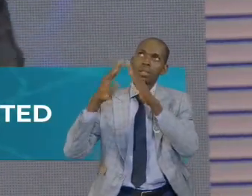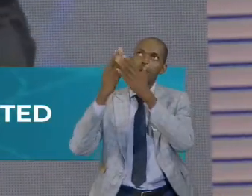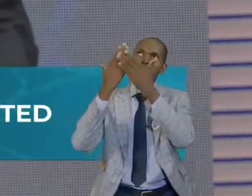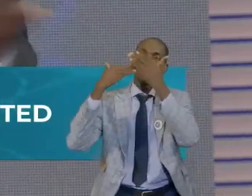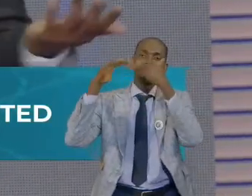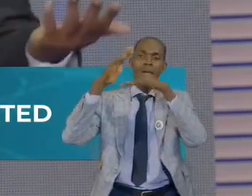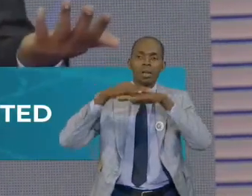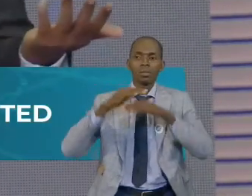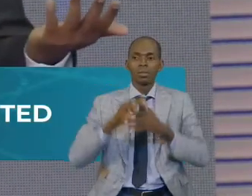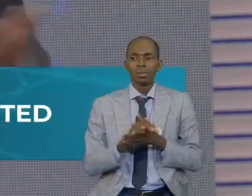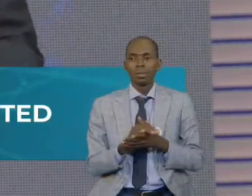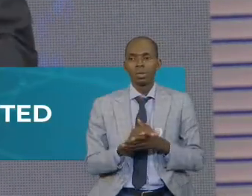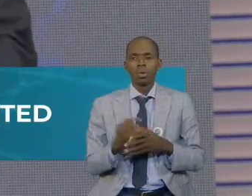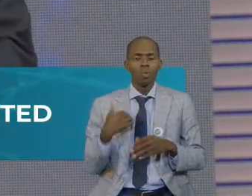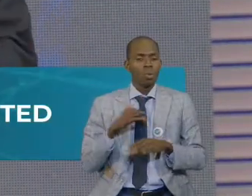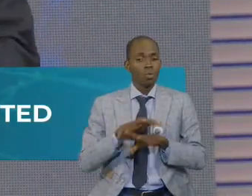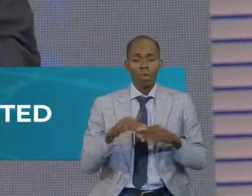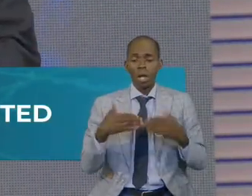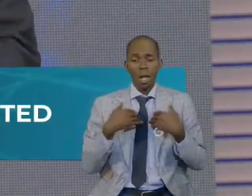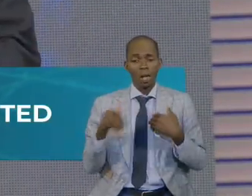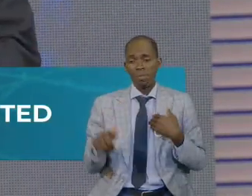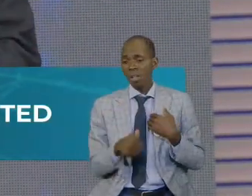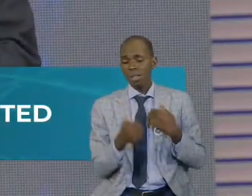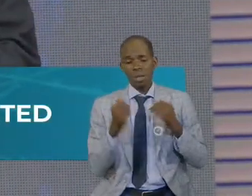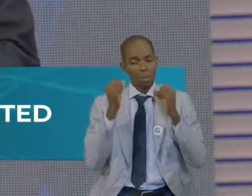We don't have any power of our own.